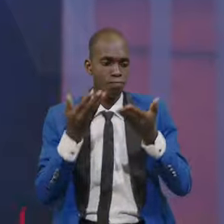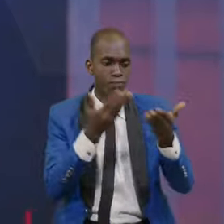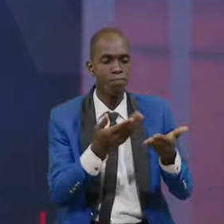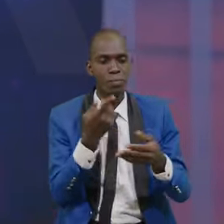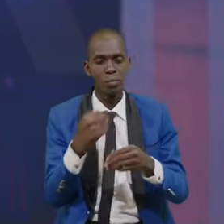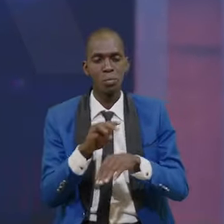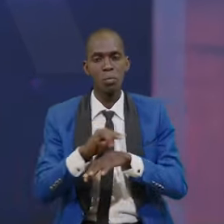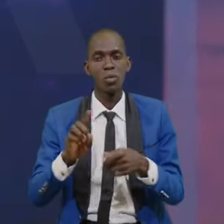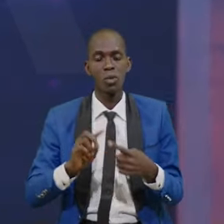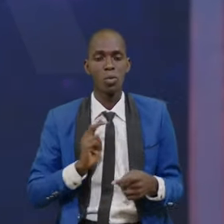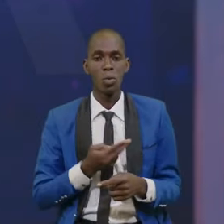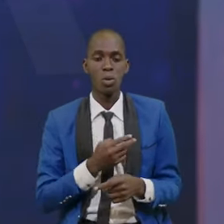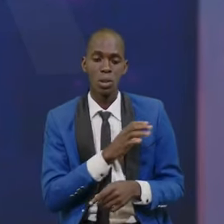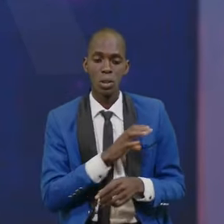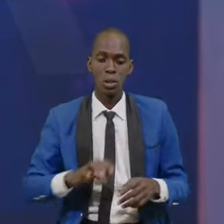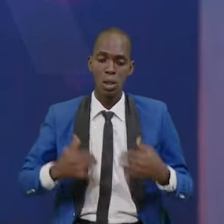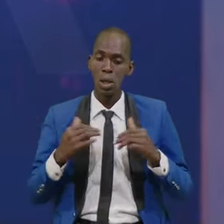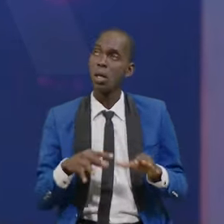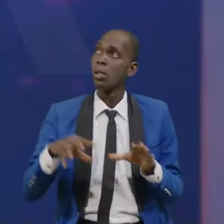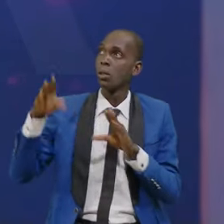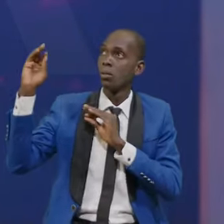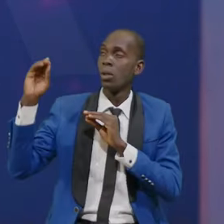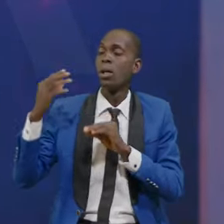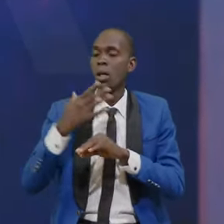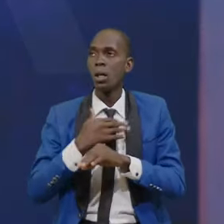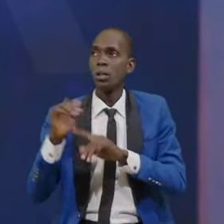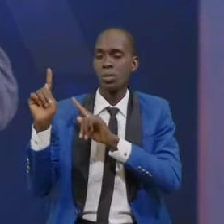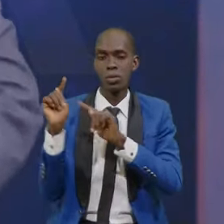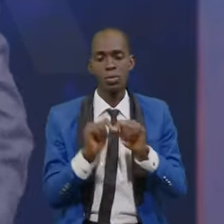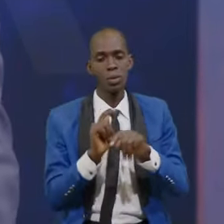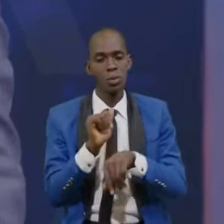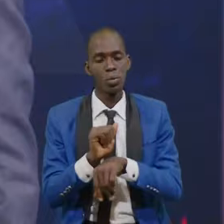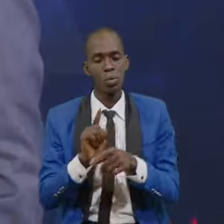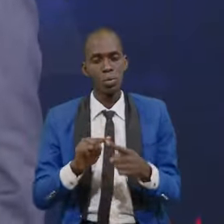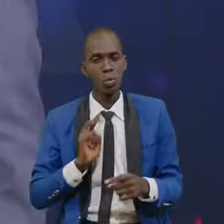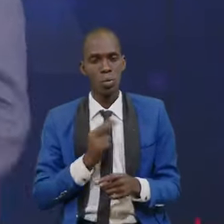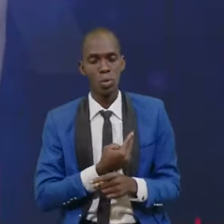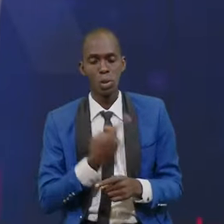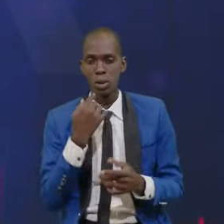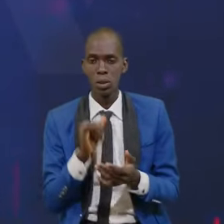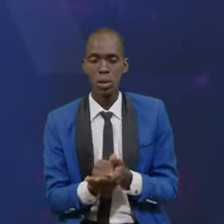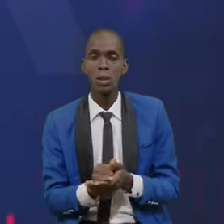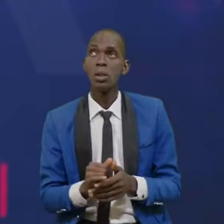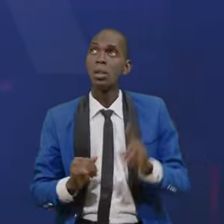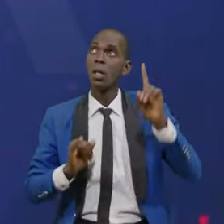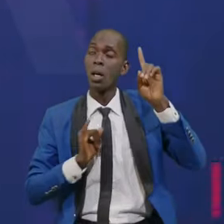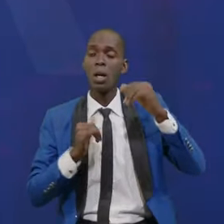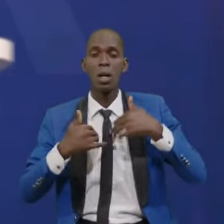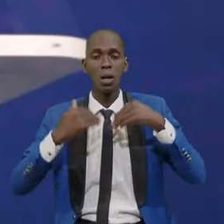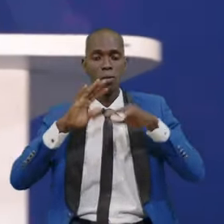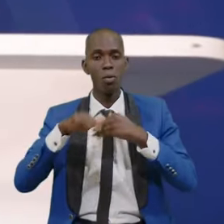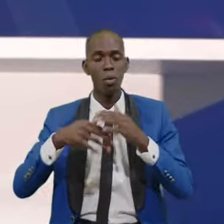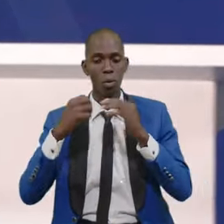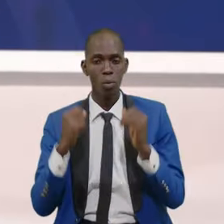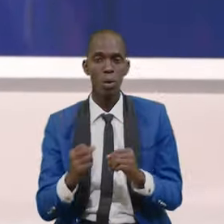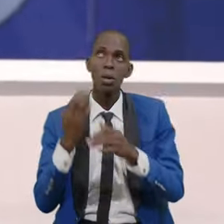and he has said, I have all power in heaven and earth. Go ye therefore and teach them